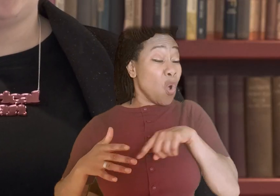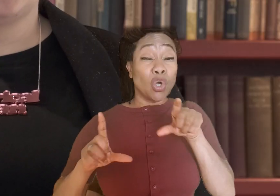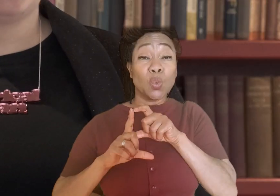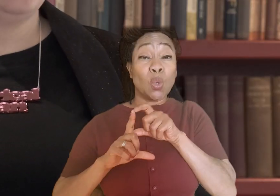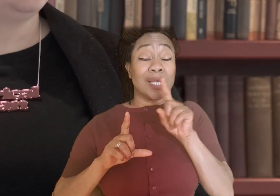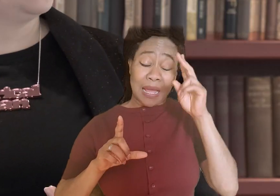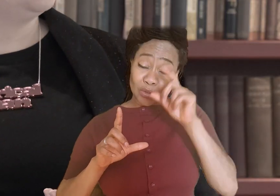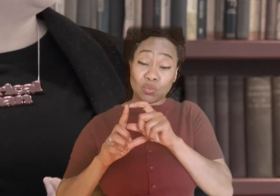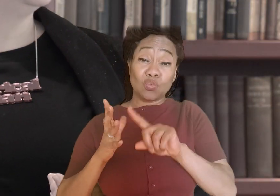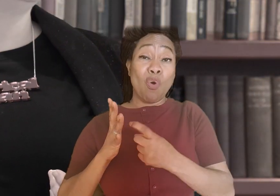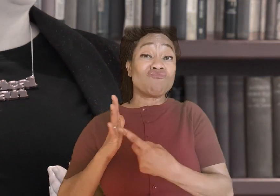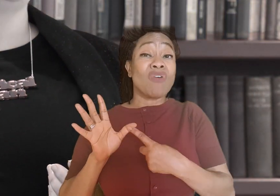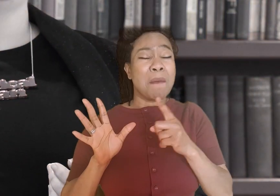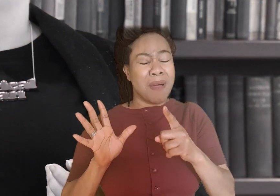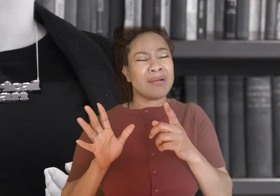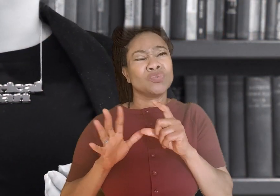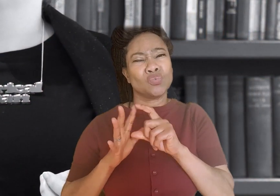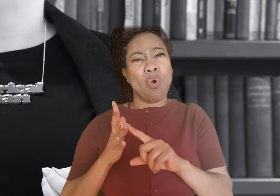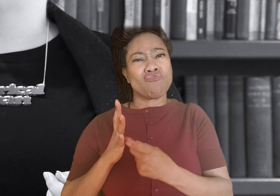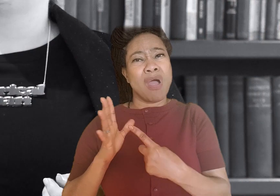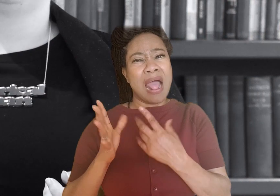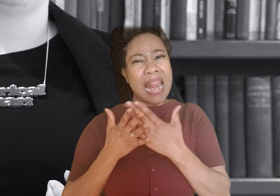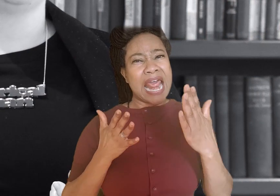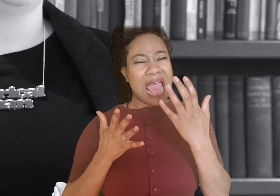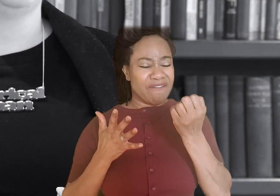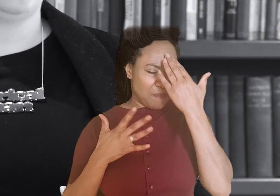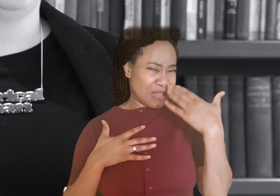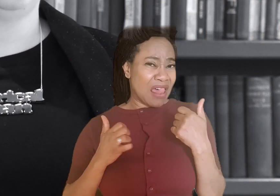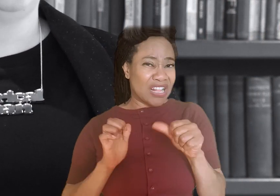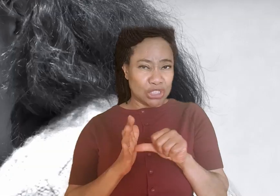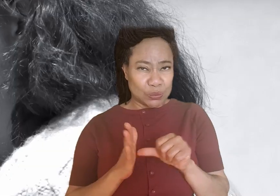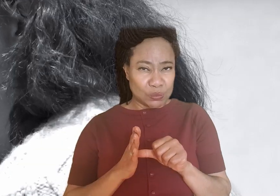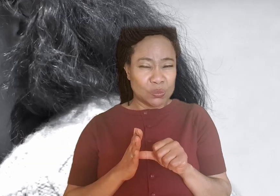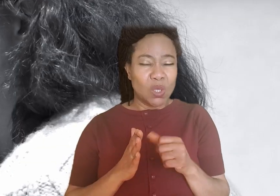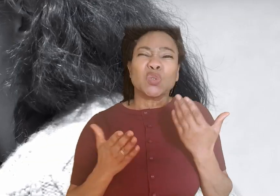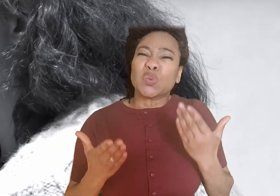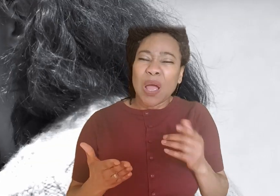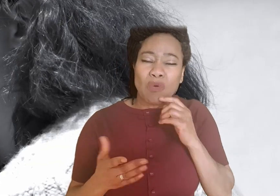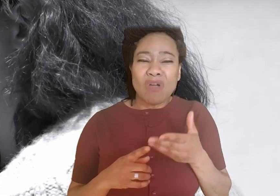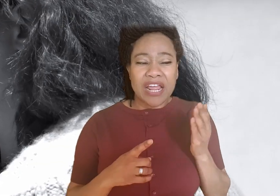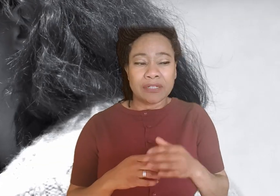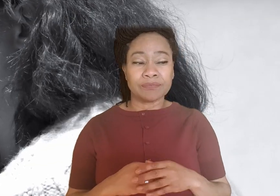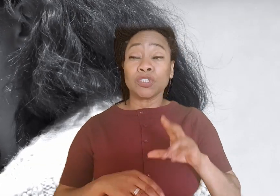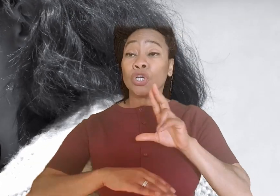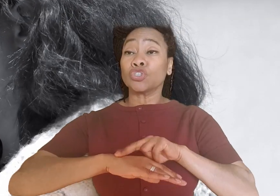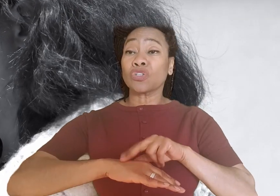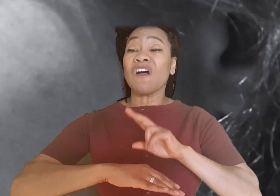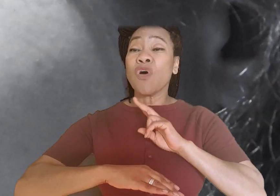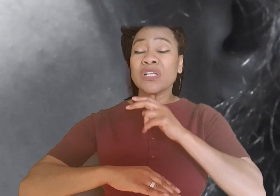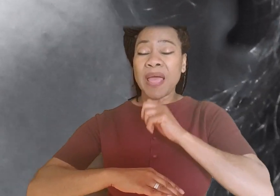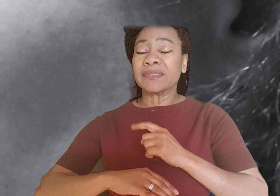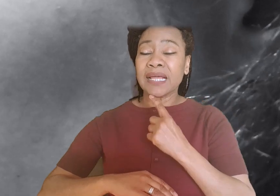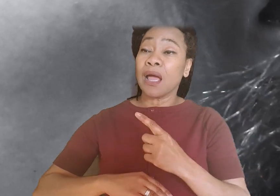Dora did clearly have mental health issues as we would recognise them today. Okay, Ms. Buckle. Could you describe why you're